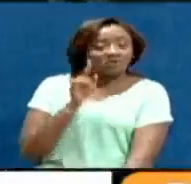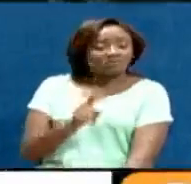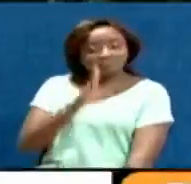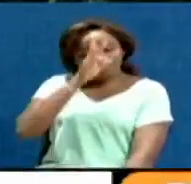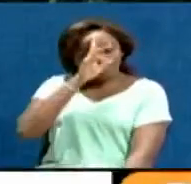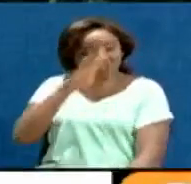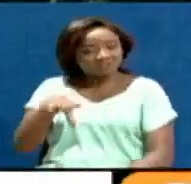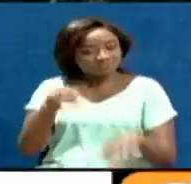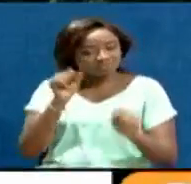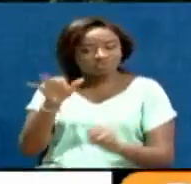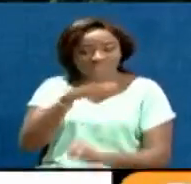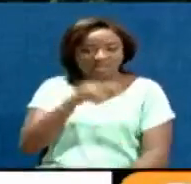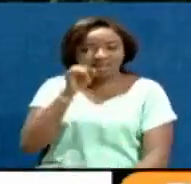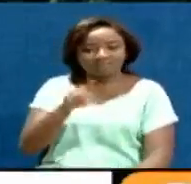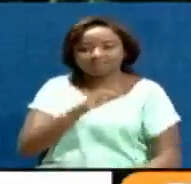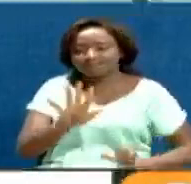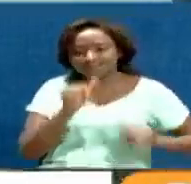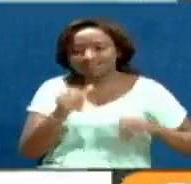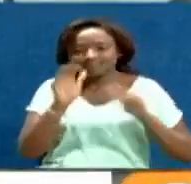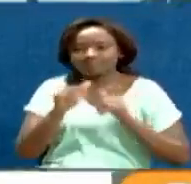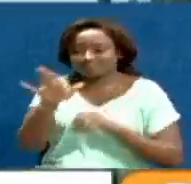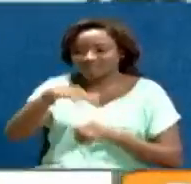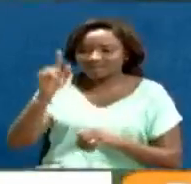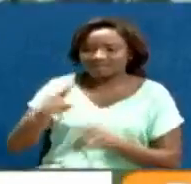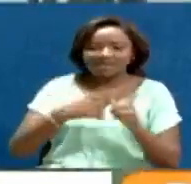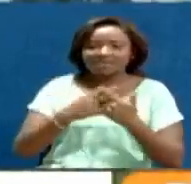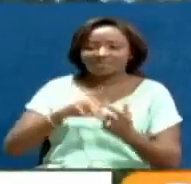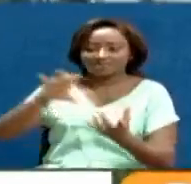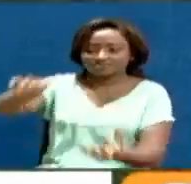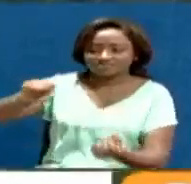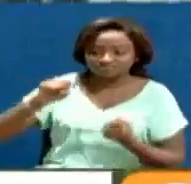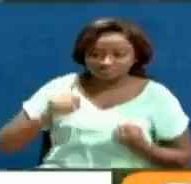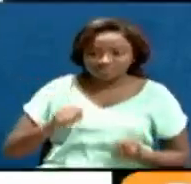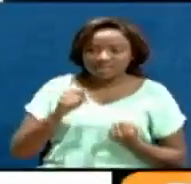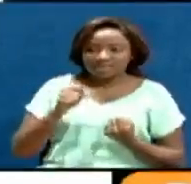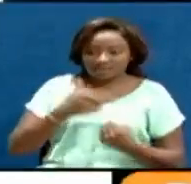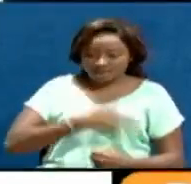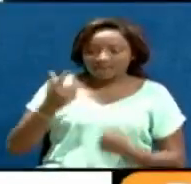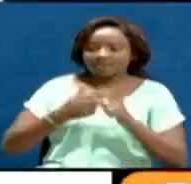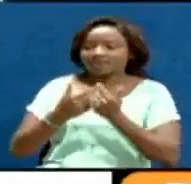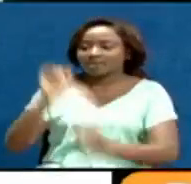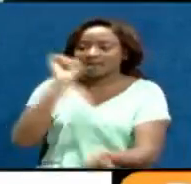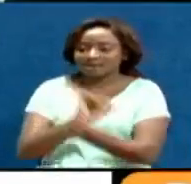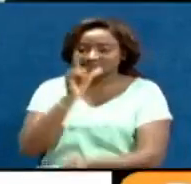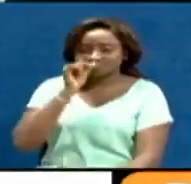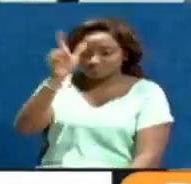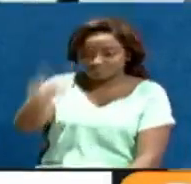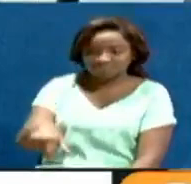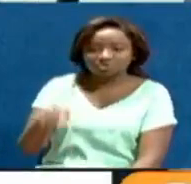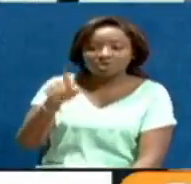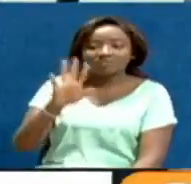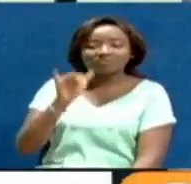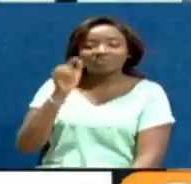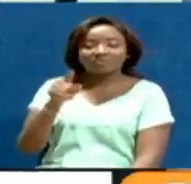the officer in charge of the base rushed to the scene, disarmed and arrested Mokamba. By the time of his arrest, he had